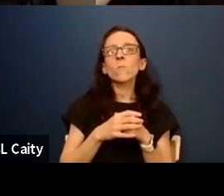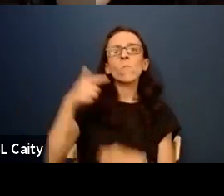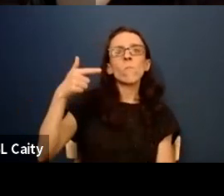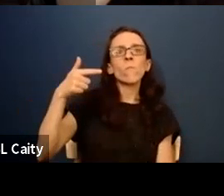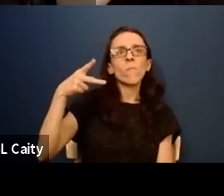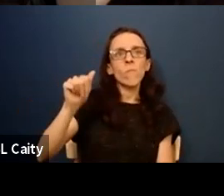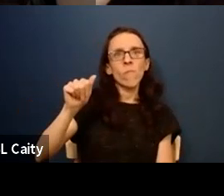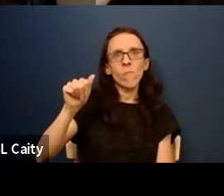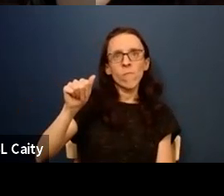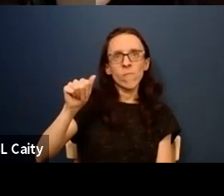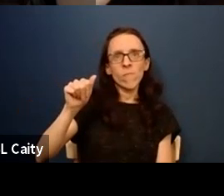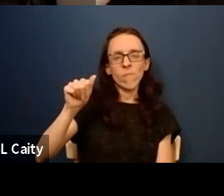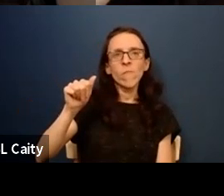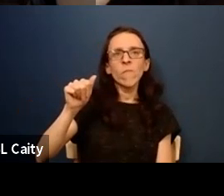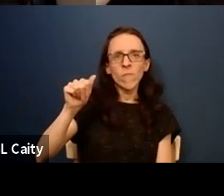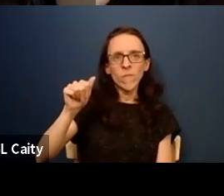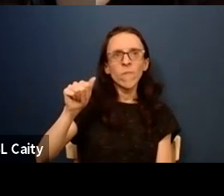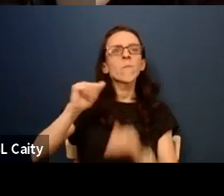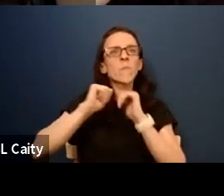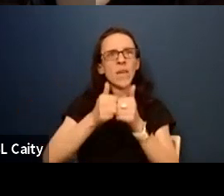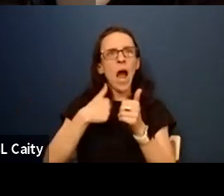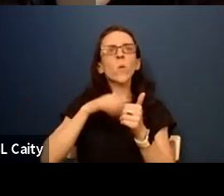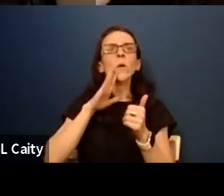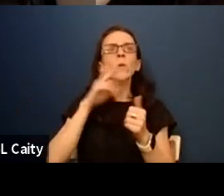GPA. So what we, right, and how we'll think about